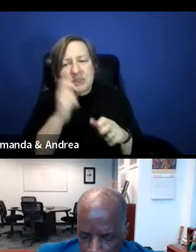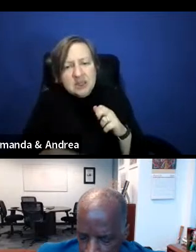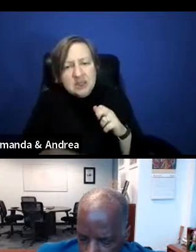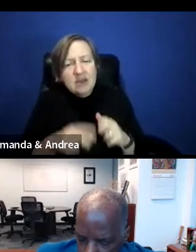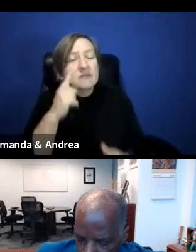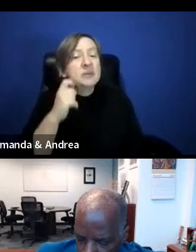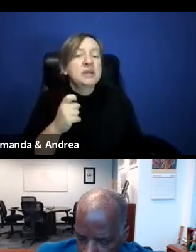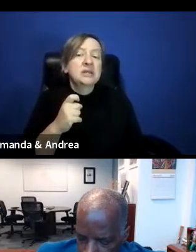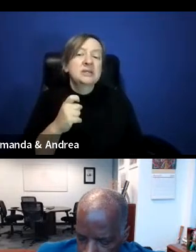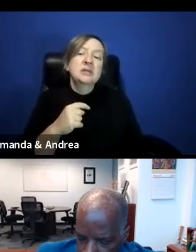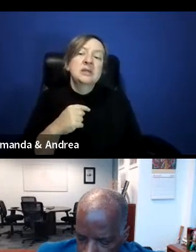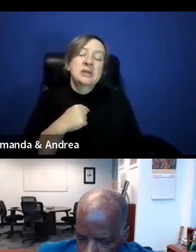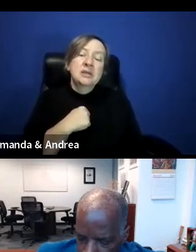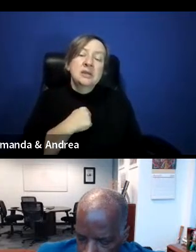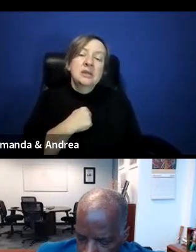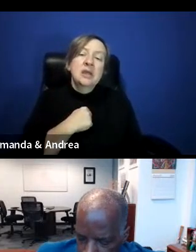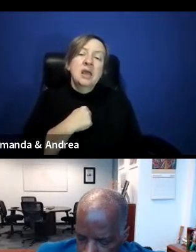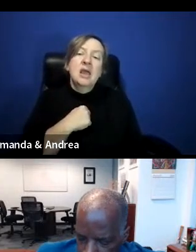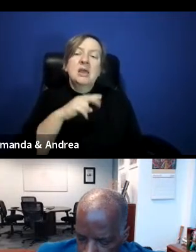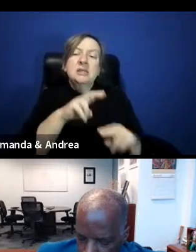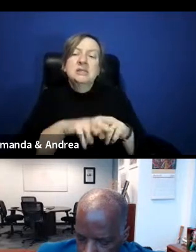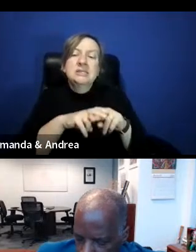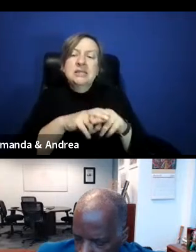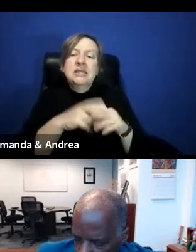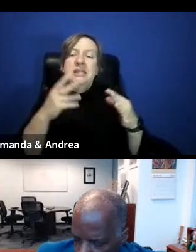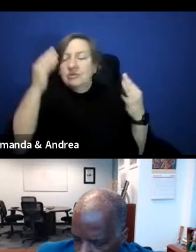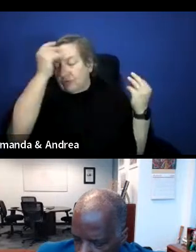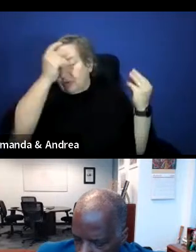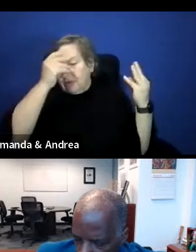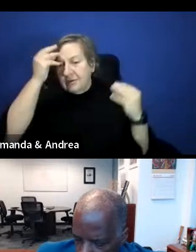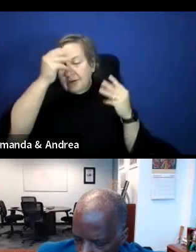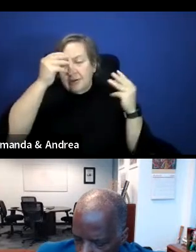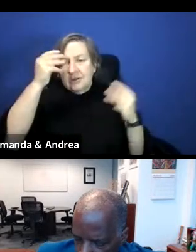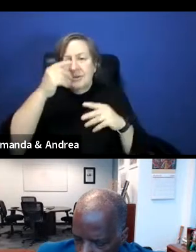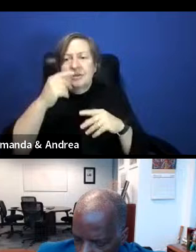I just sit here reflecting